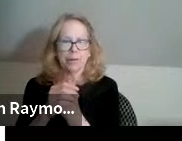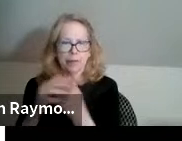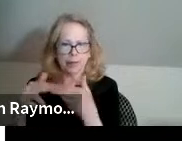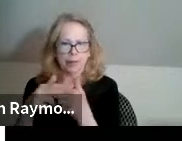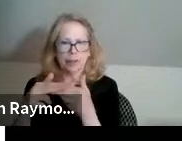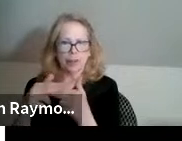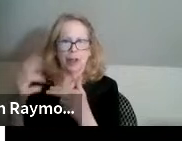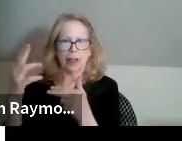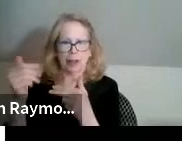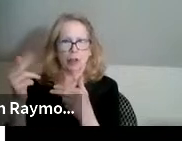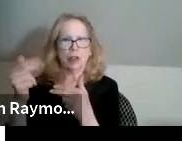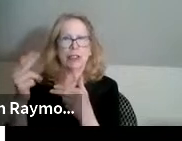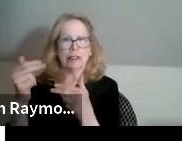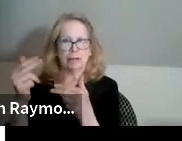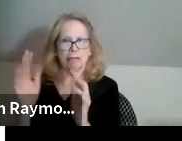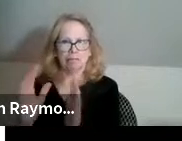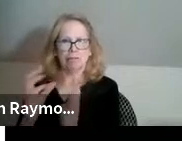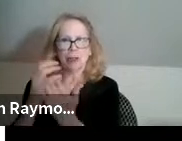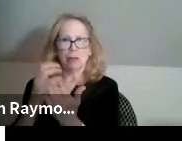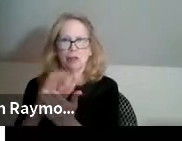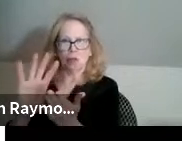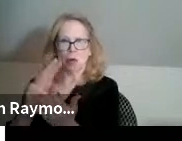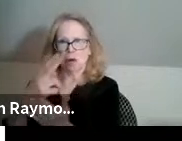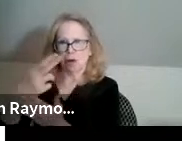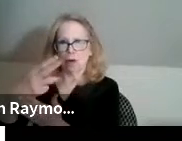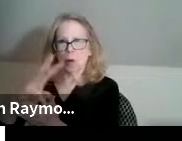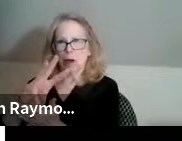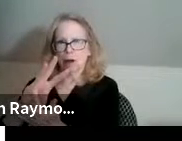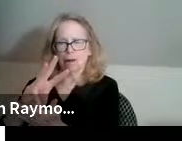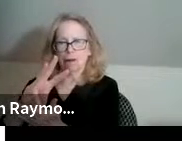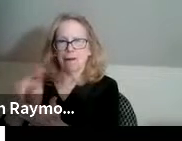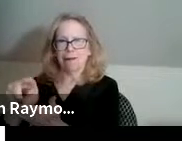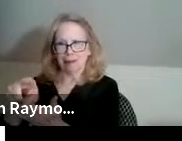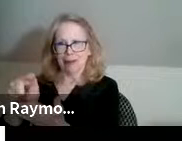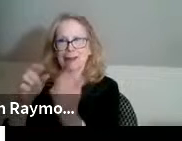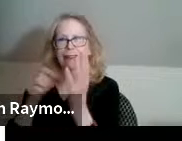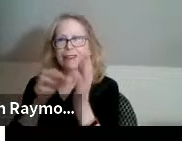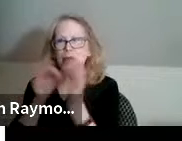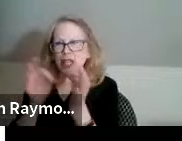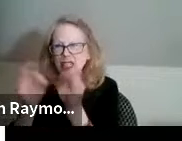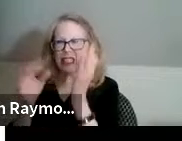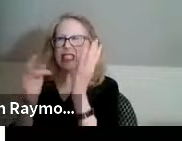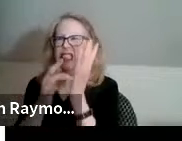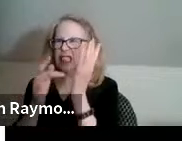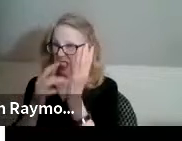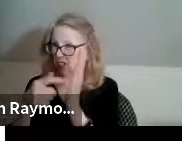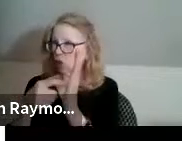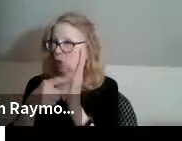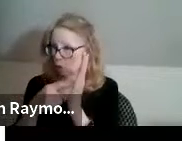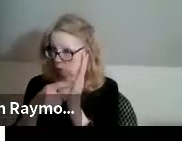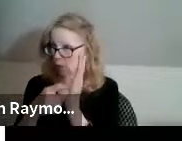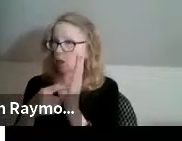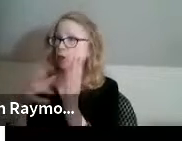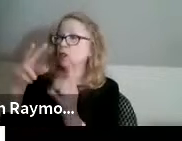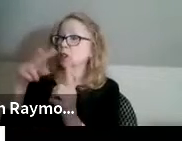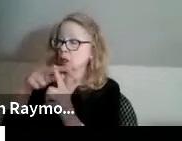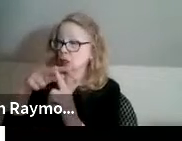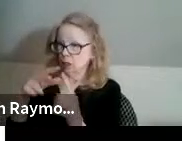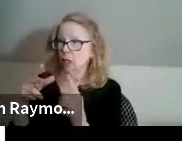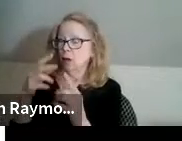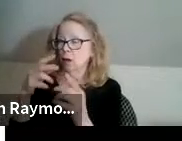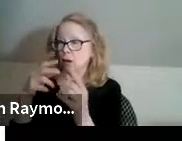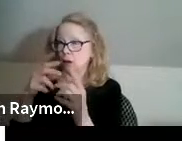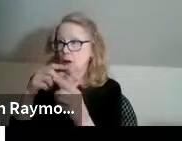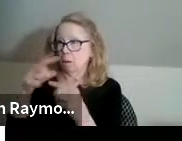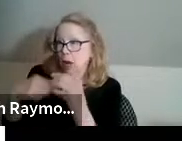slide 13, Chapter 4, hardware. These are the technical requirements that apply to hardware. As with